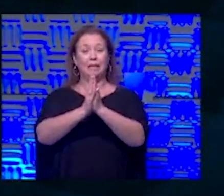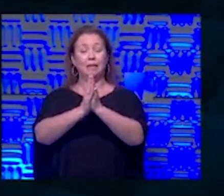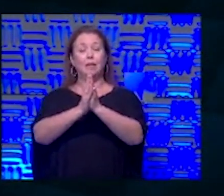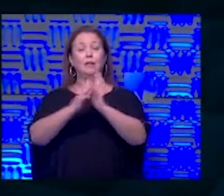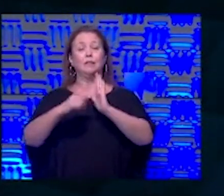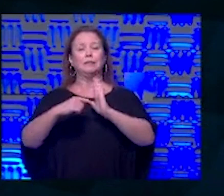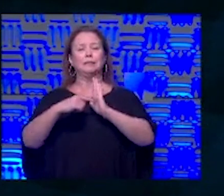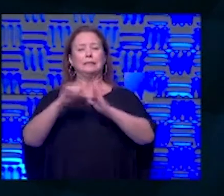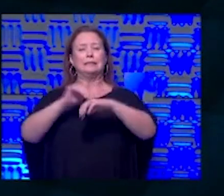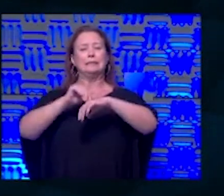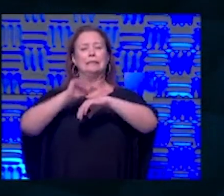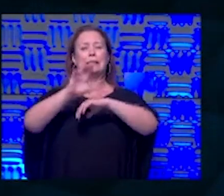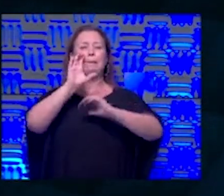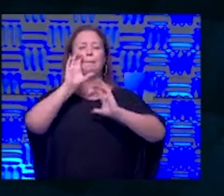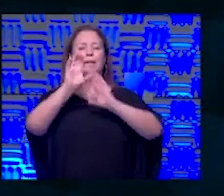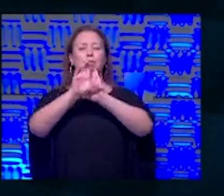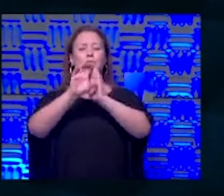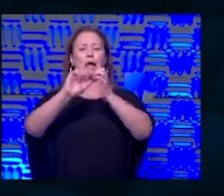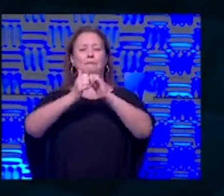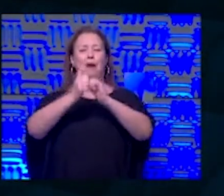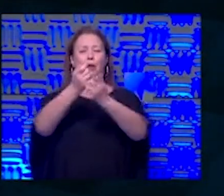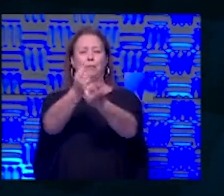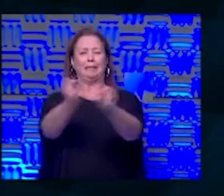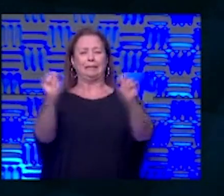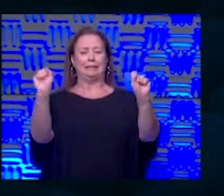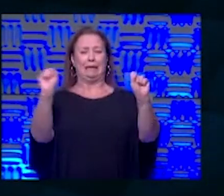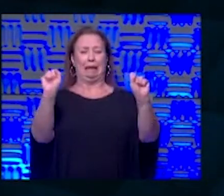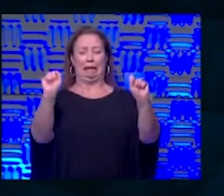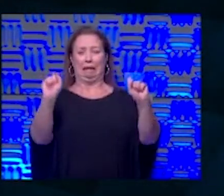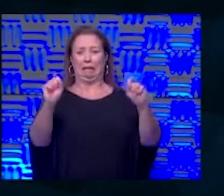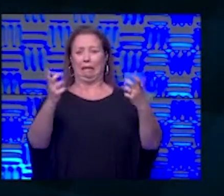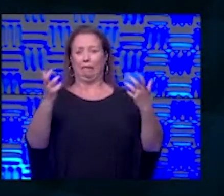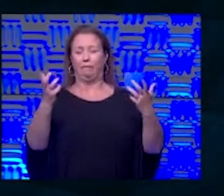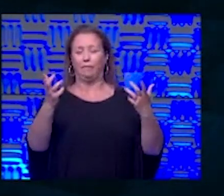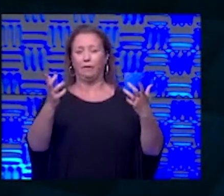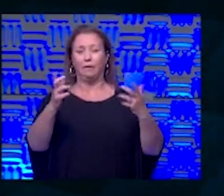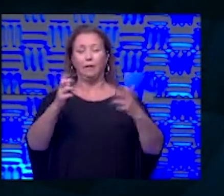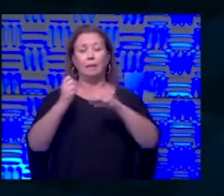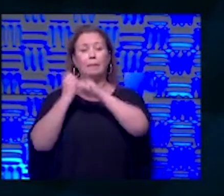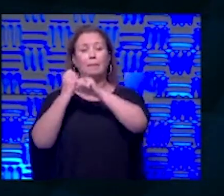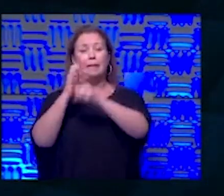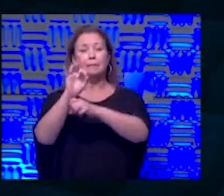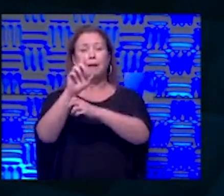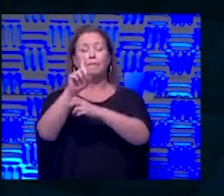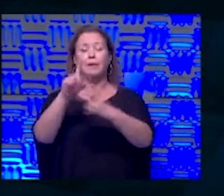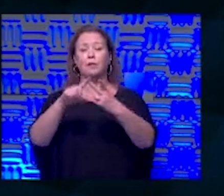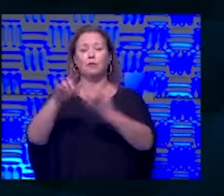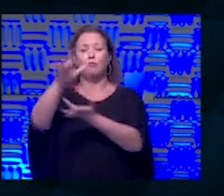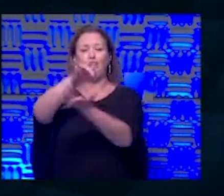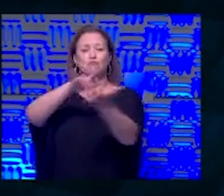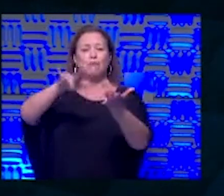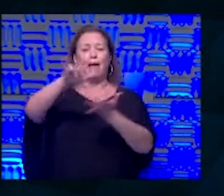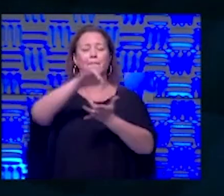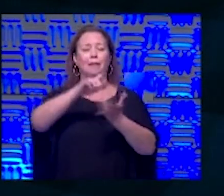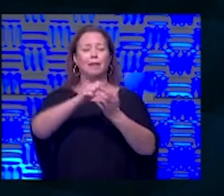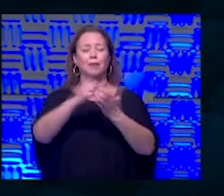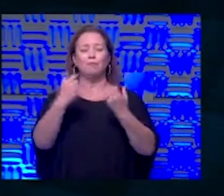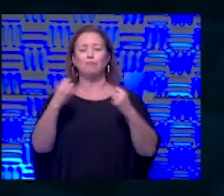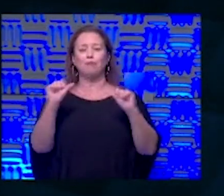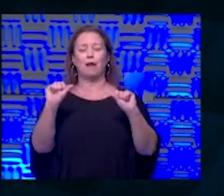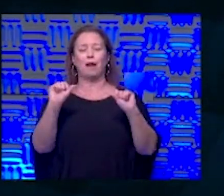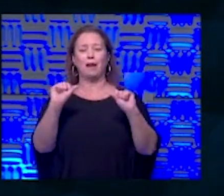show us pictures of how you're out in the community playing it safe, whether it be on the baseball field, whether it be traveling or trying